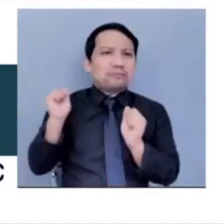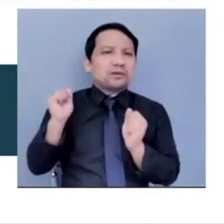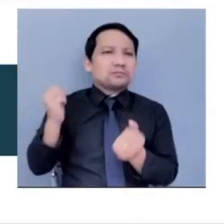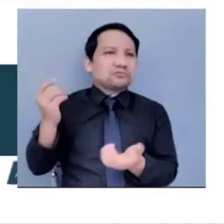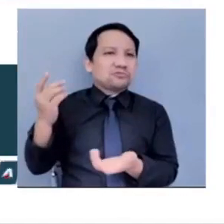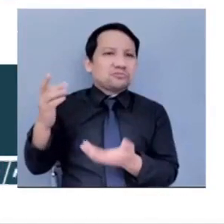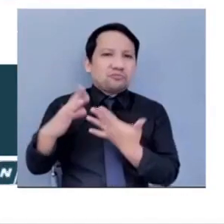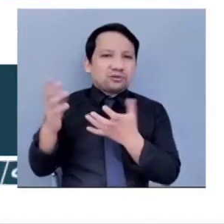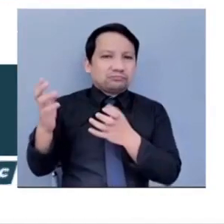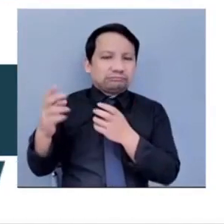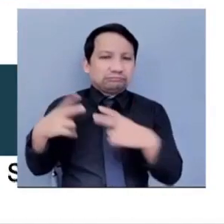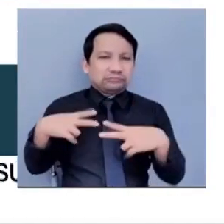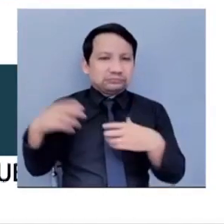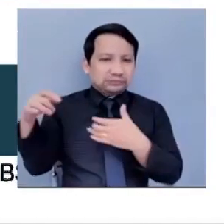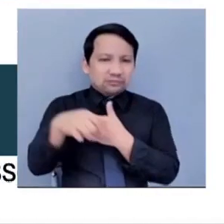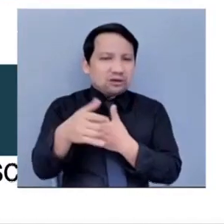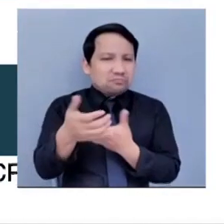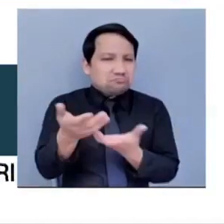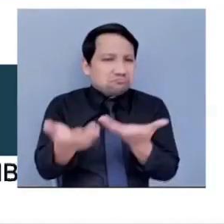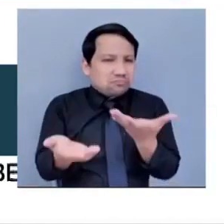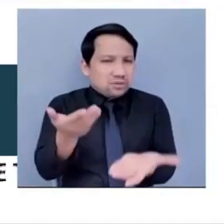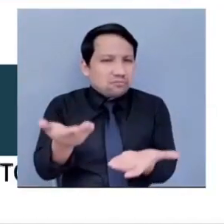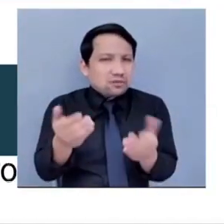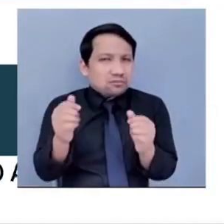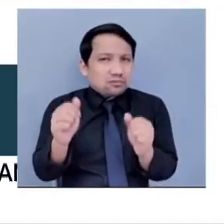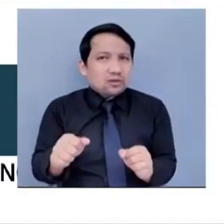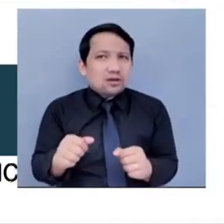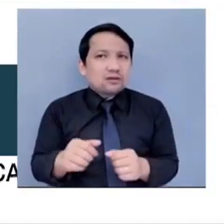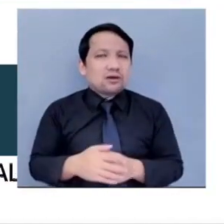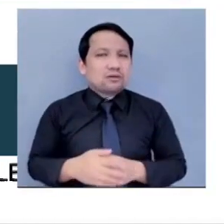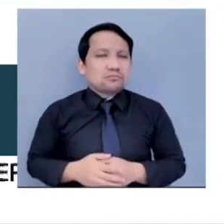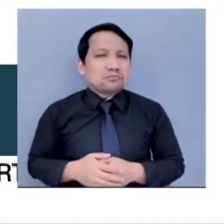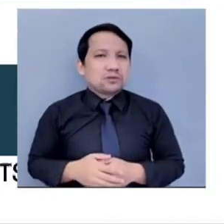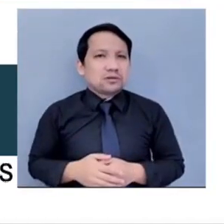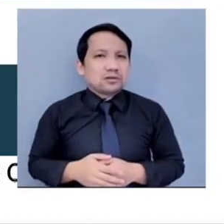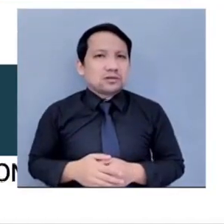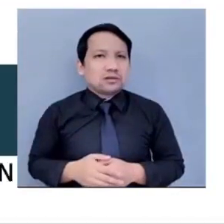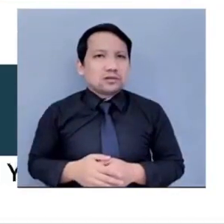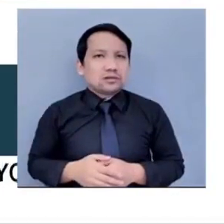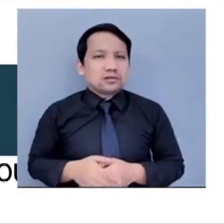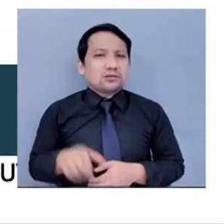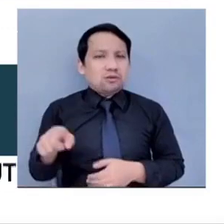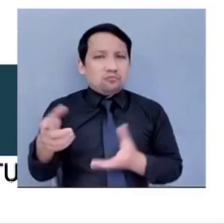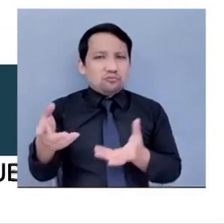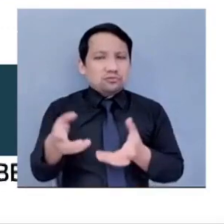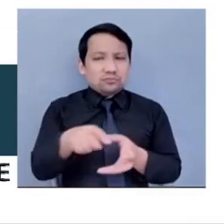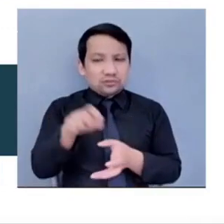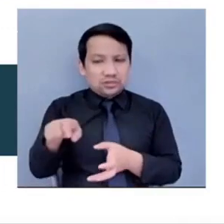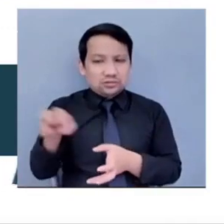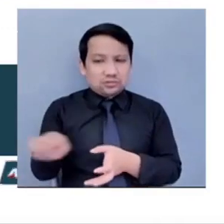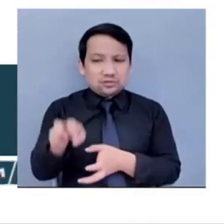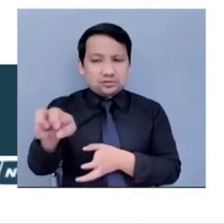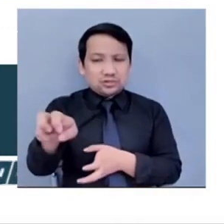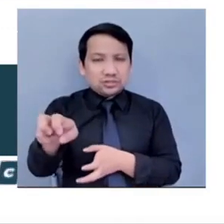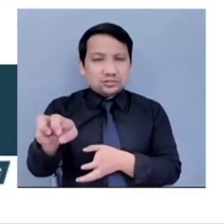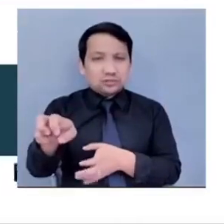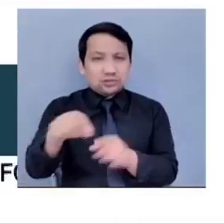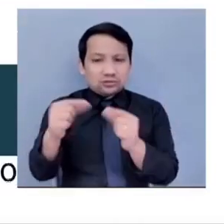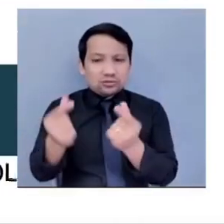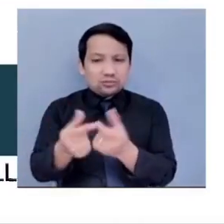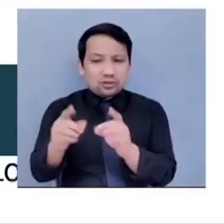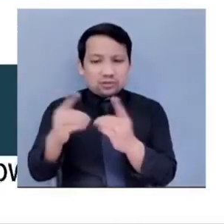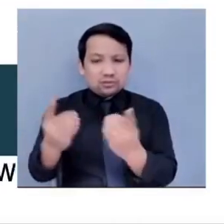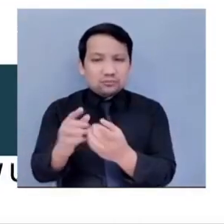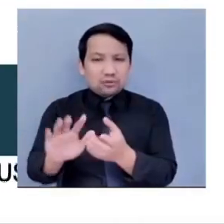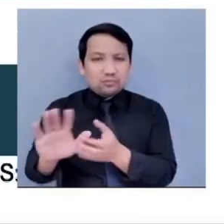that would somewhat delay the recovery on the tourism sector, because that's one of the growth drivers, and